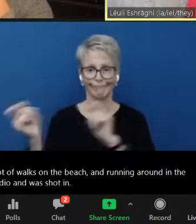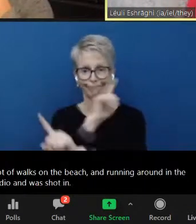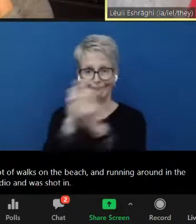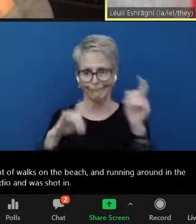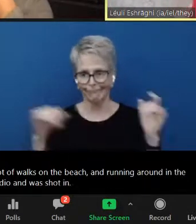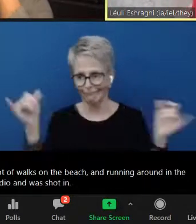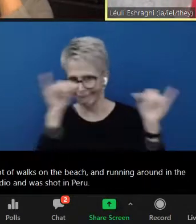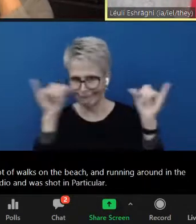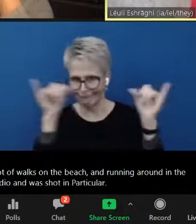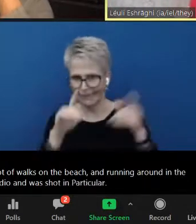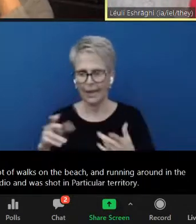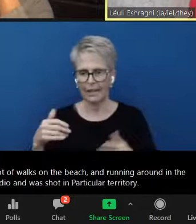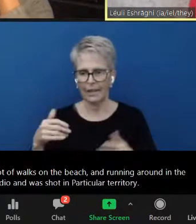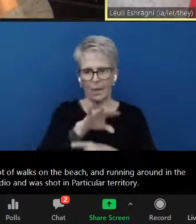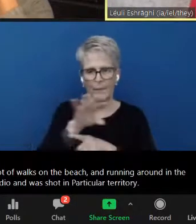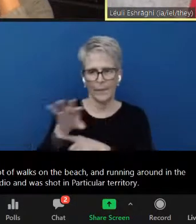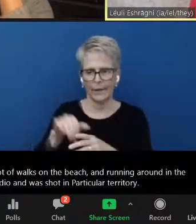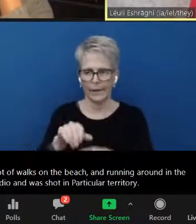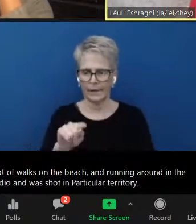a particular territory,